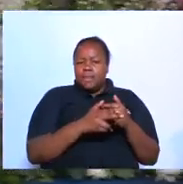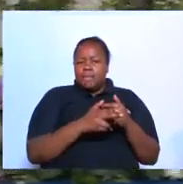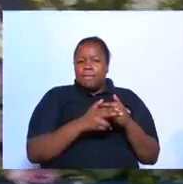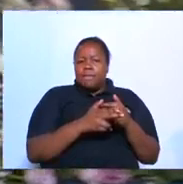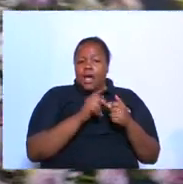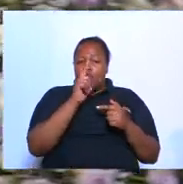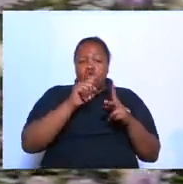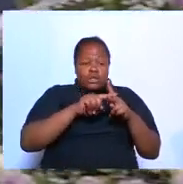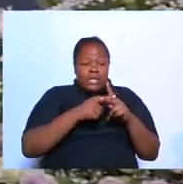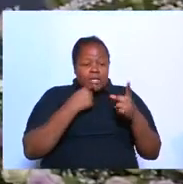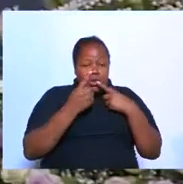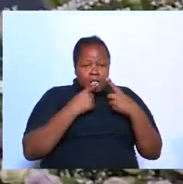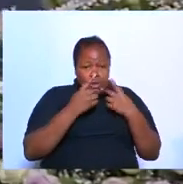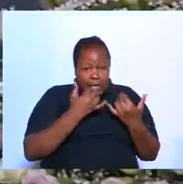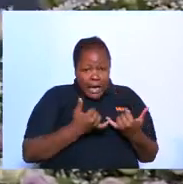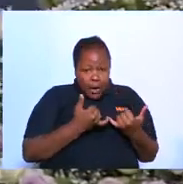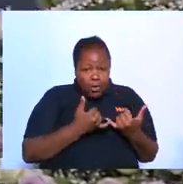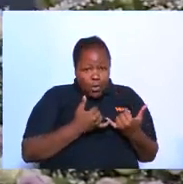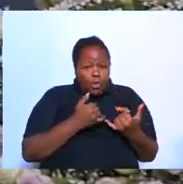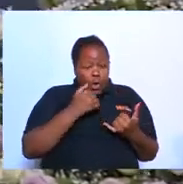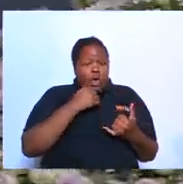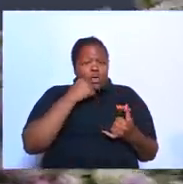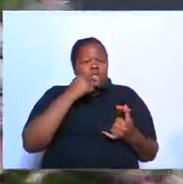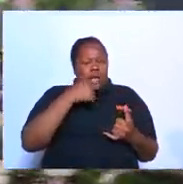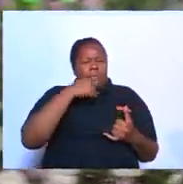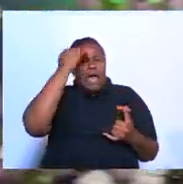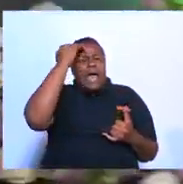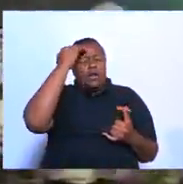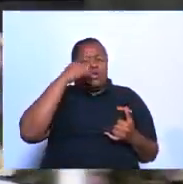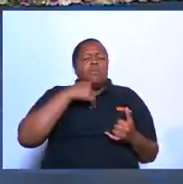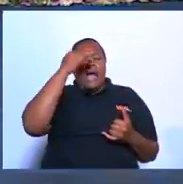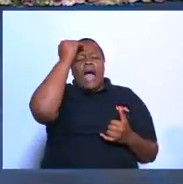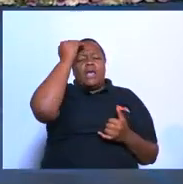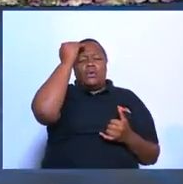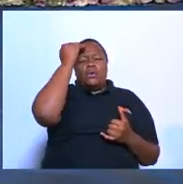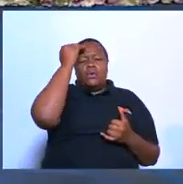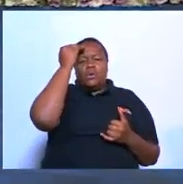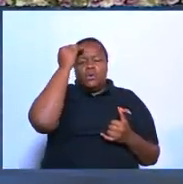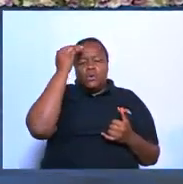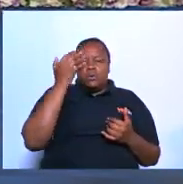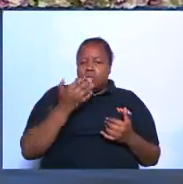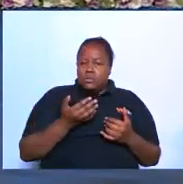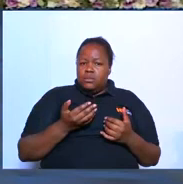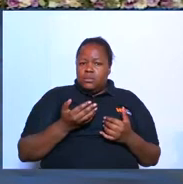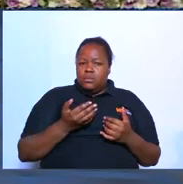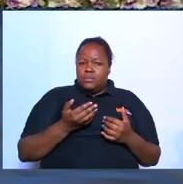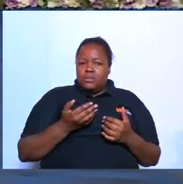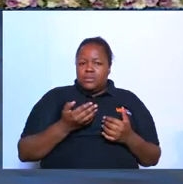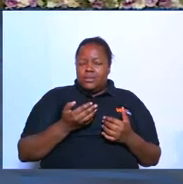you have just begun to talk yes yeah I know I already know I know I know I know